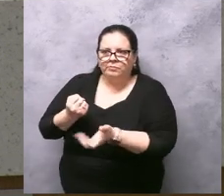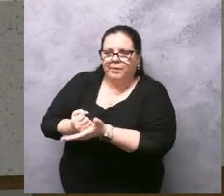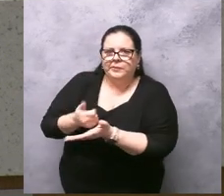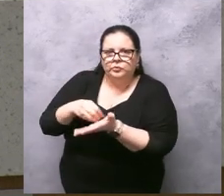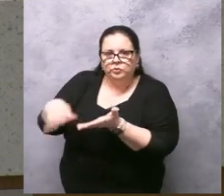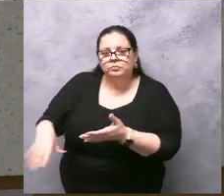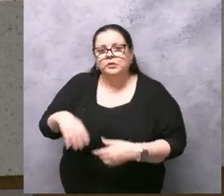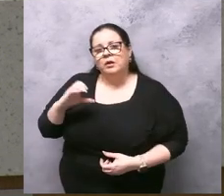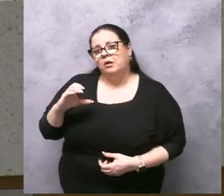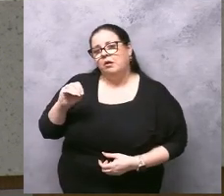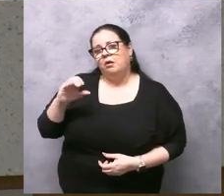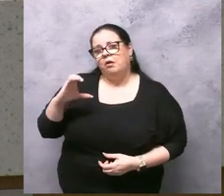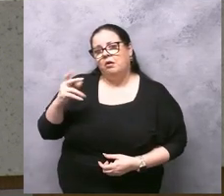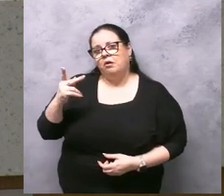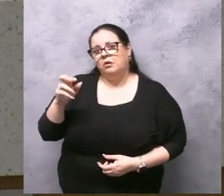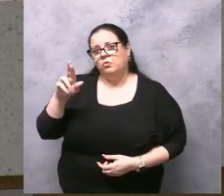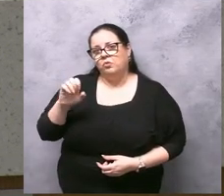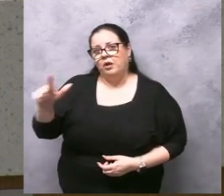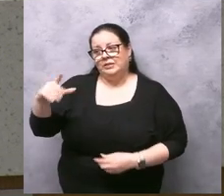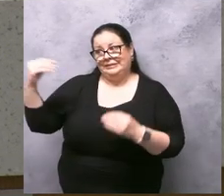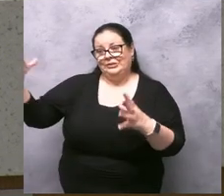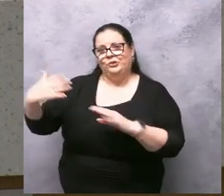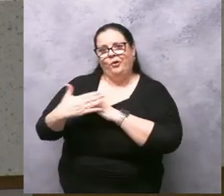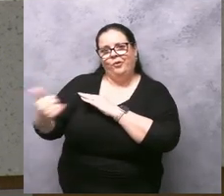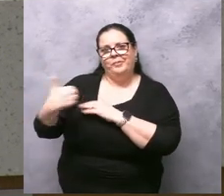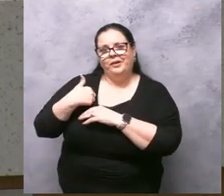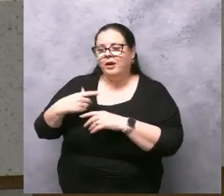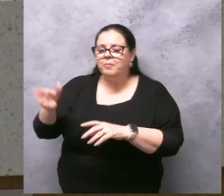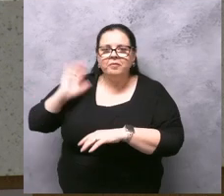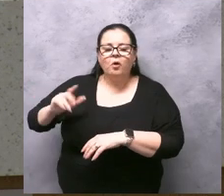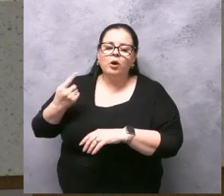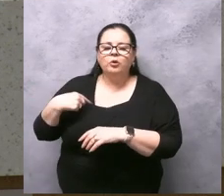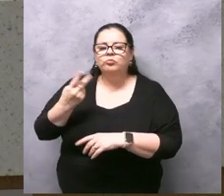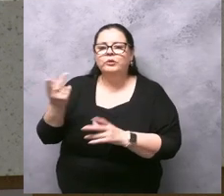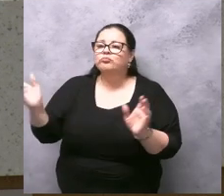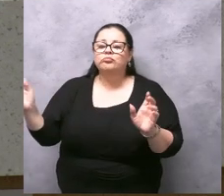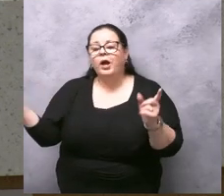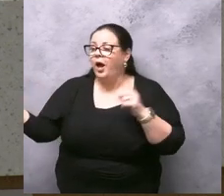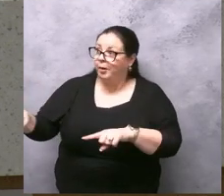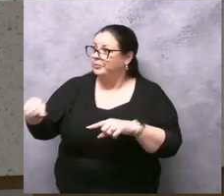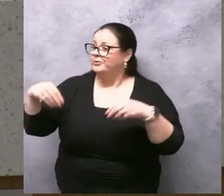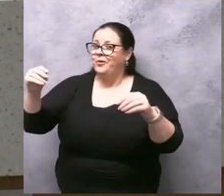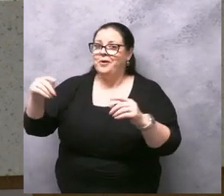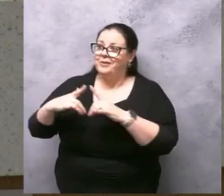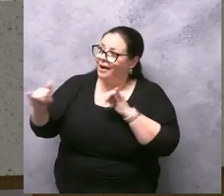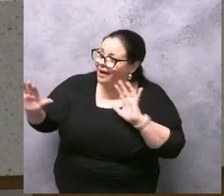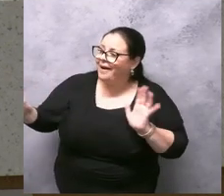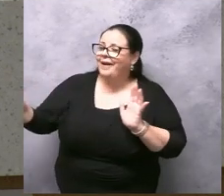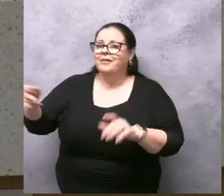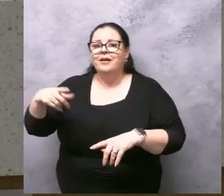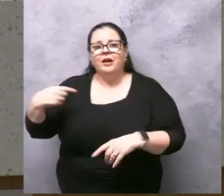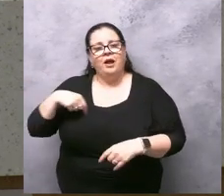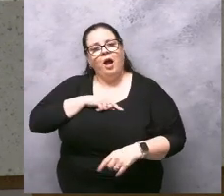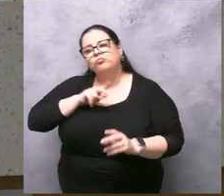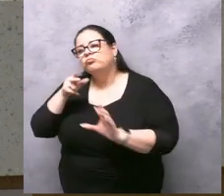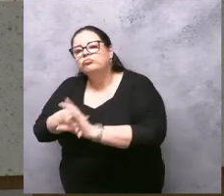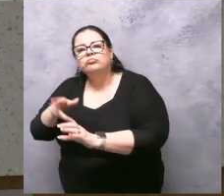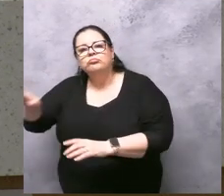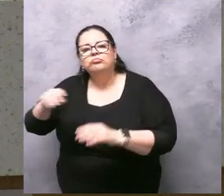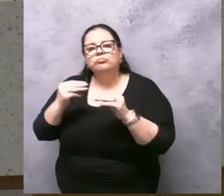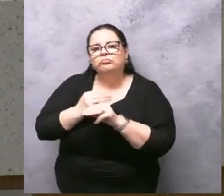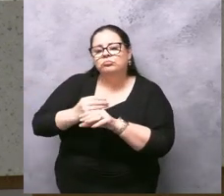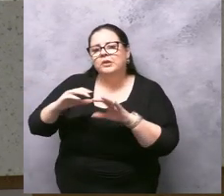Ms. Cockrell, who asked me to visit her classroom. I happened to see her in Costco the day before. But she let me talk to her math students, and they had a genuine mutual respect for